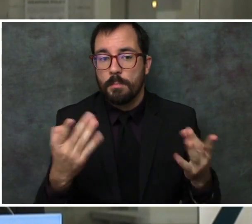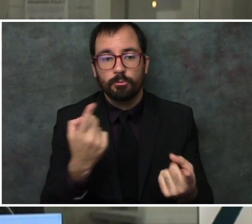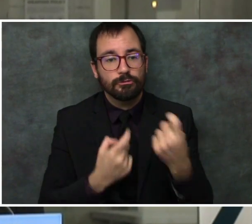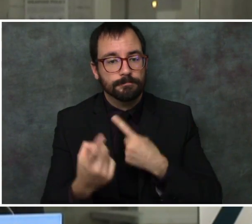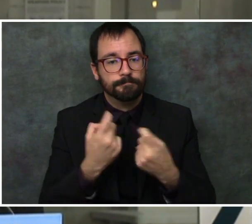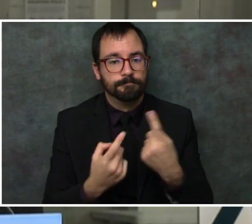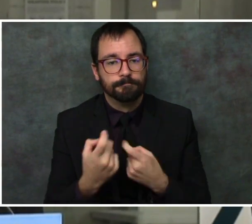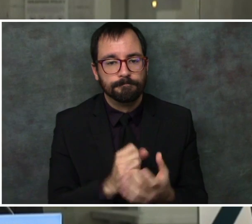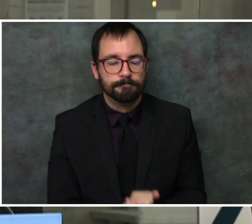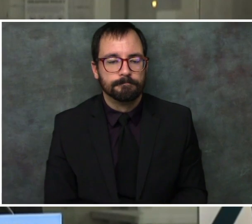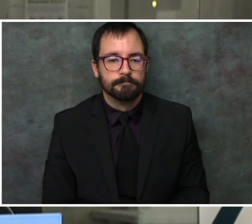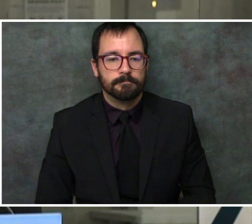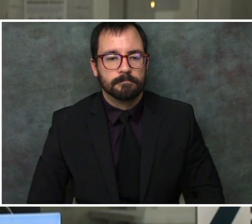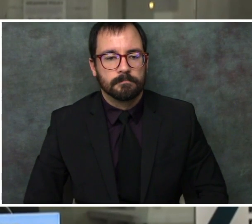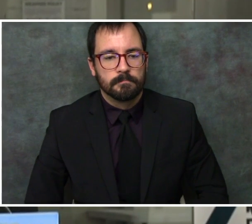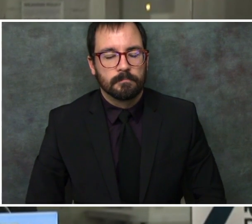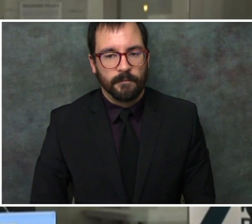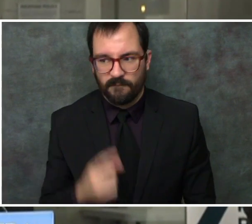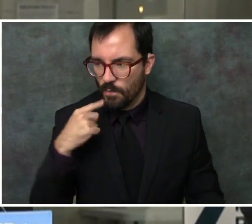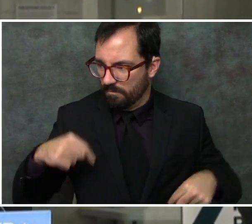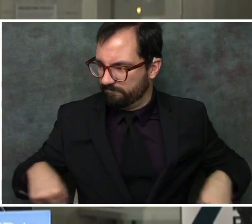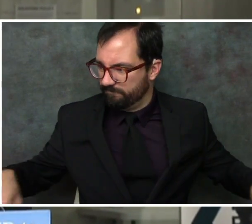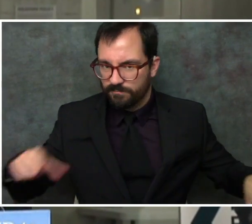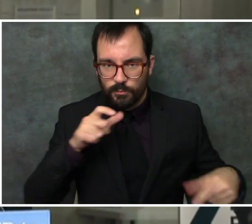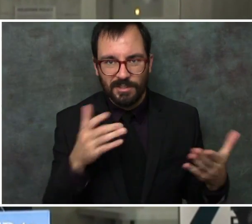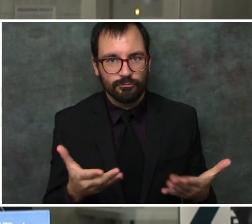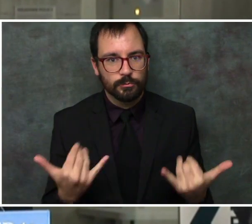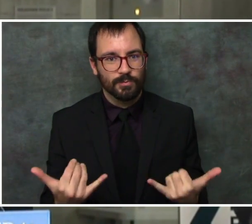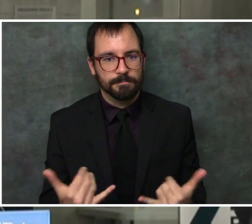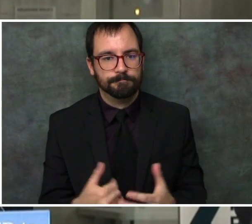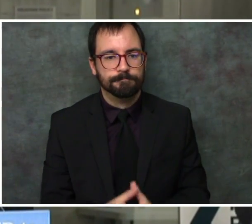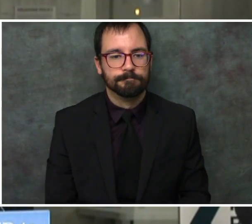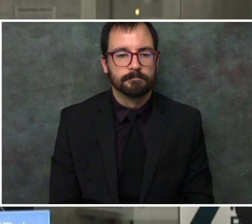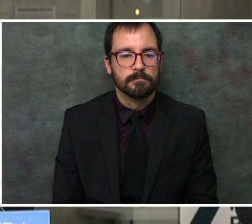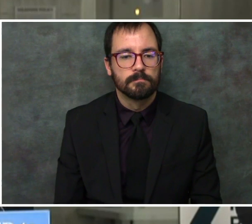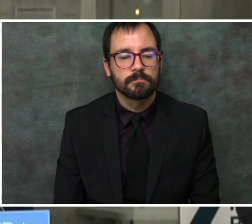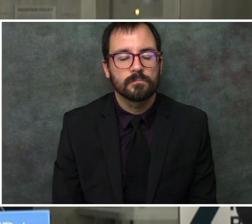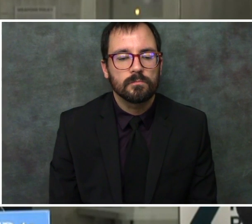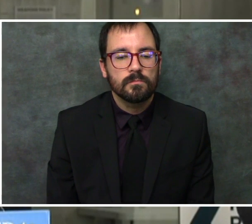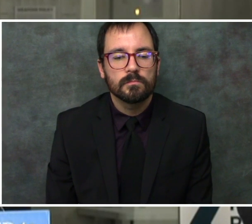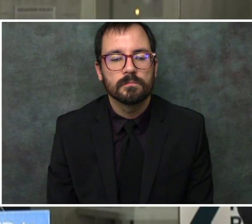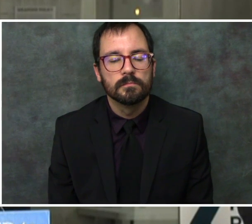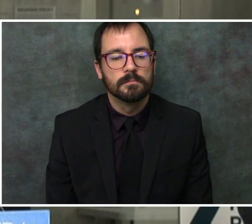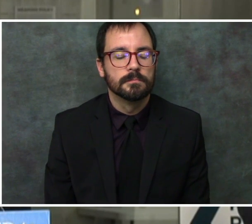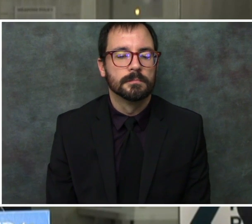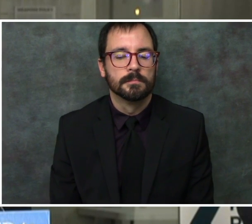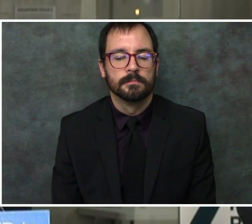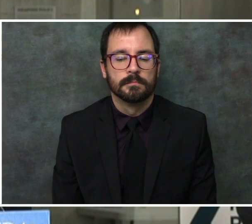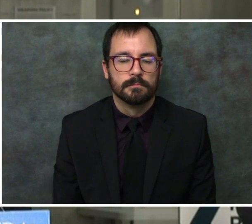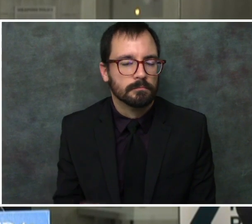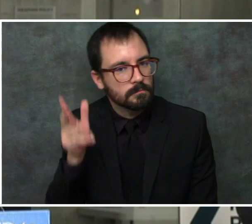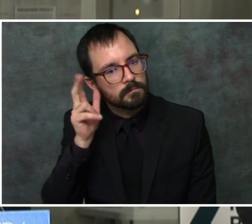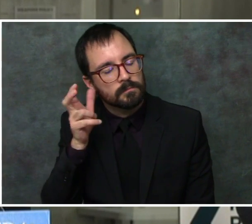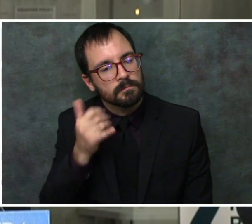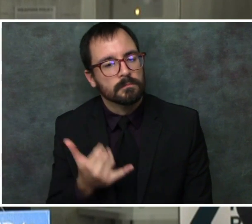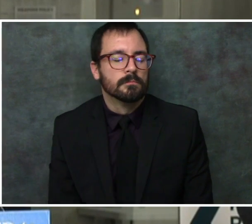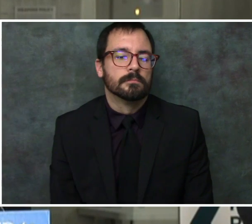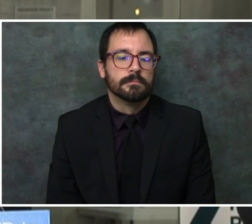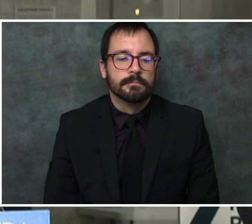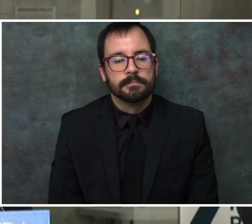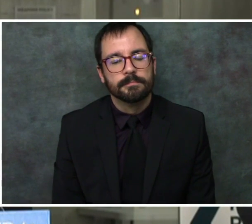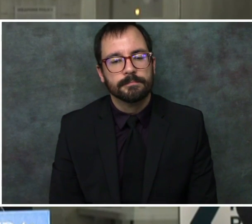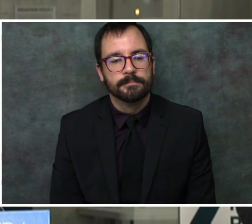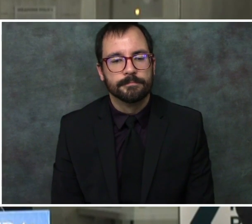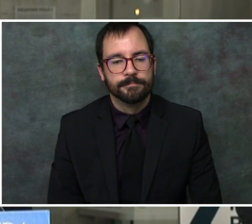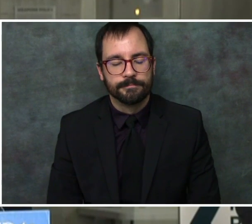protocols, we want to saw how much work went into them. How frustrating is it not to be able to use them out of the gate when they seem like they work? And